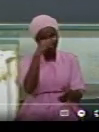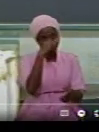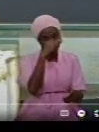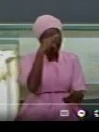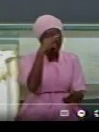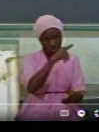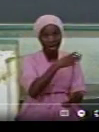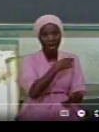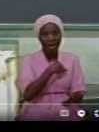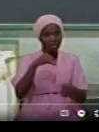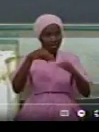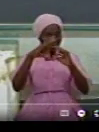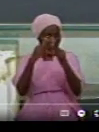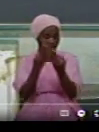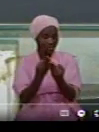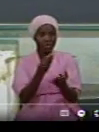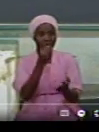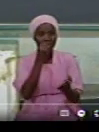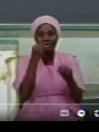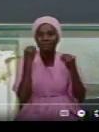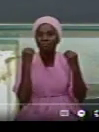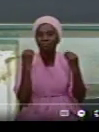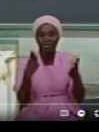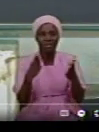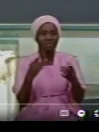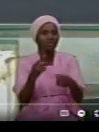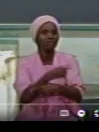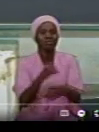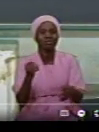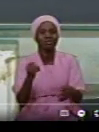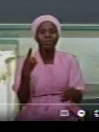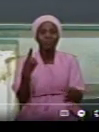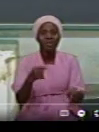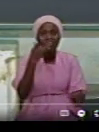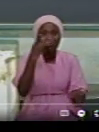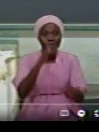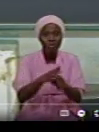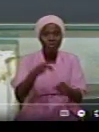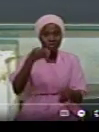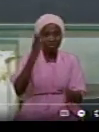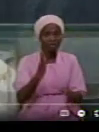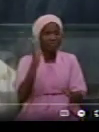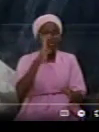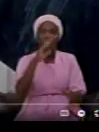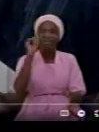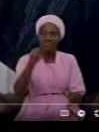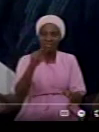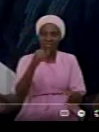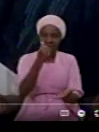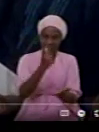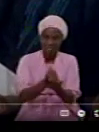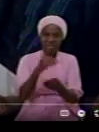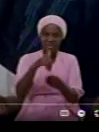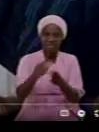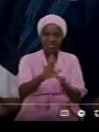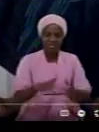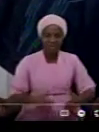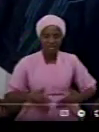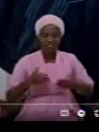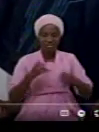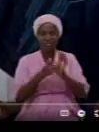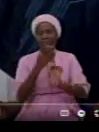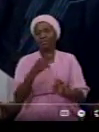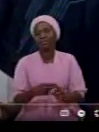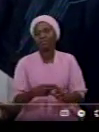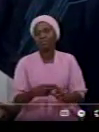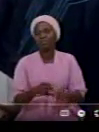did eat many days. The promise of God will be yes and amen in your life. Amen. But you know, we need to